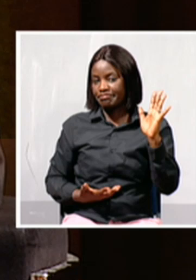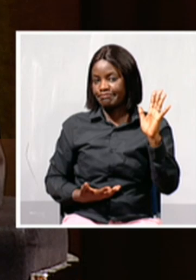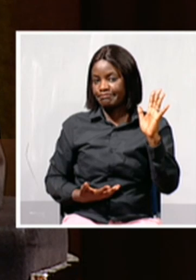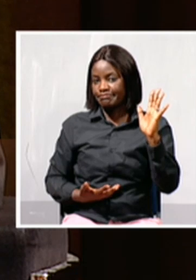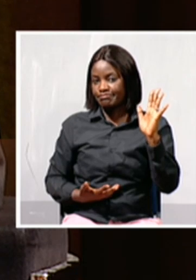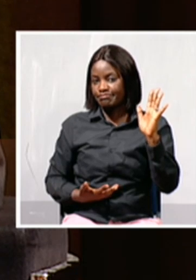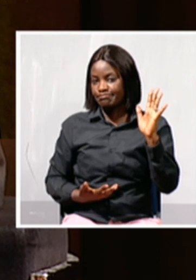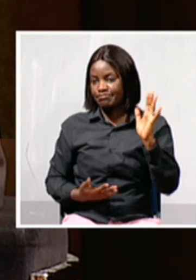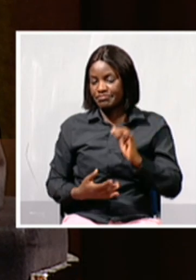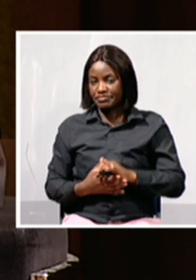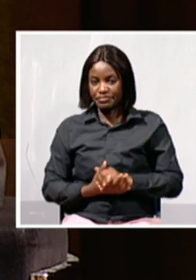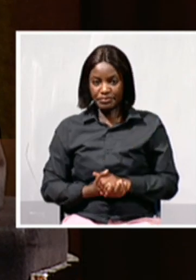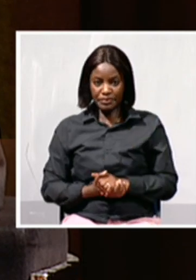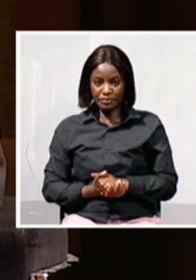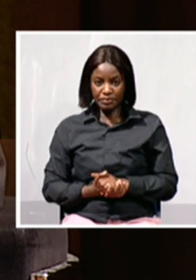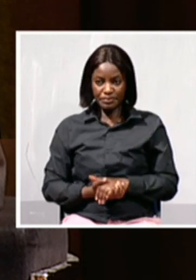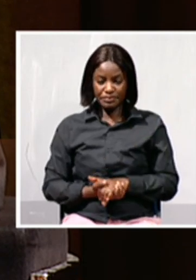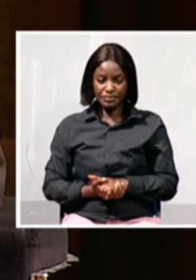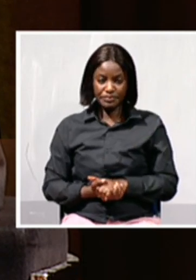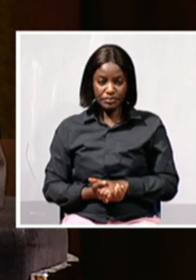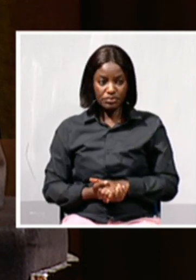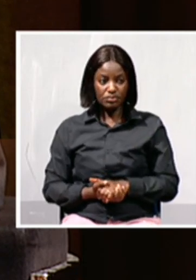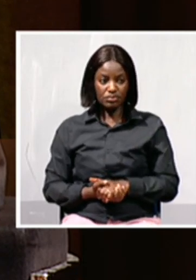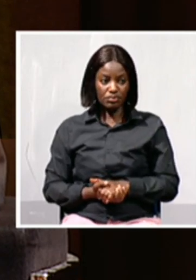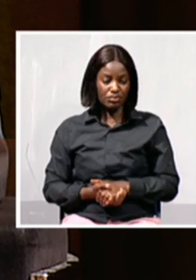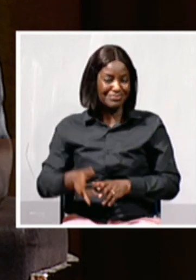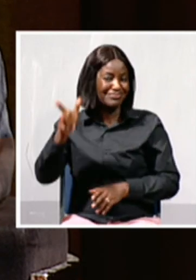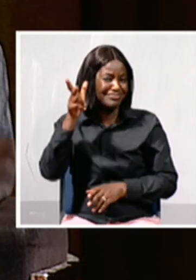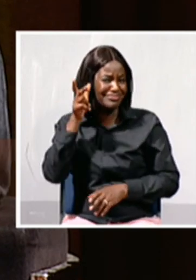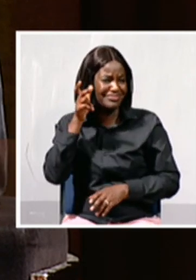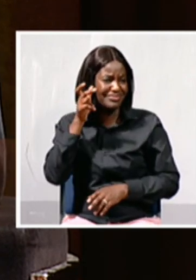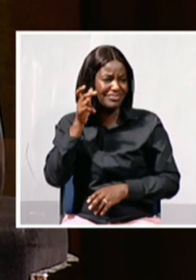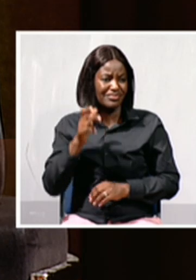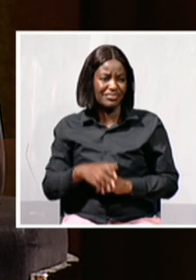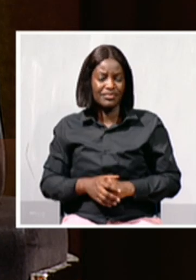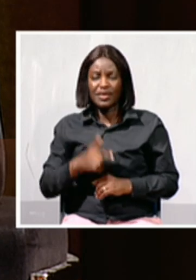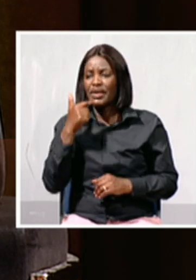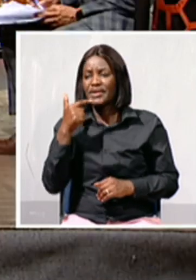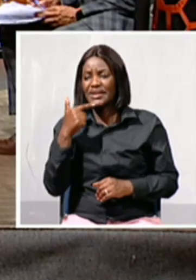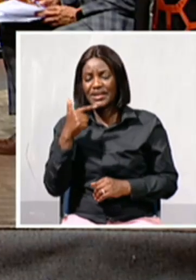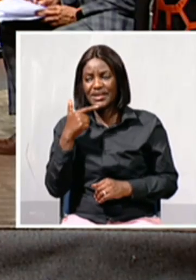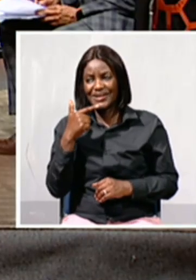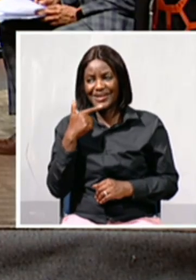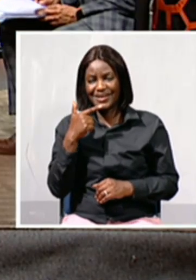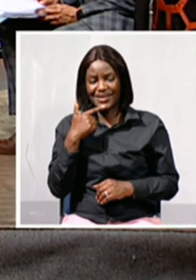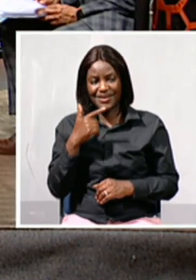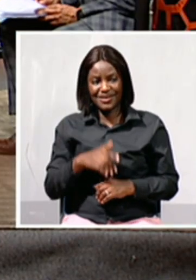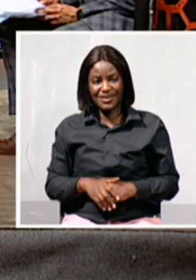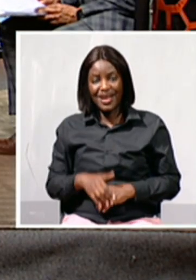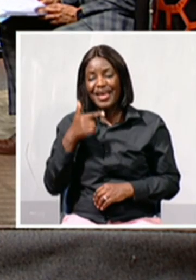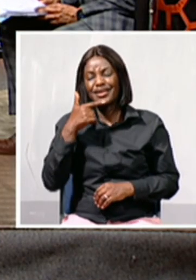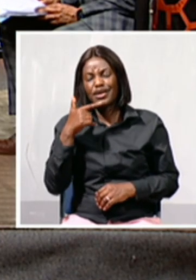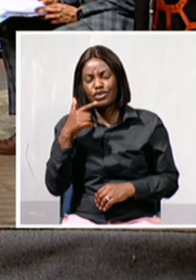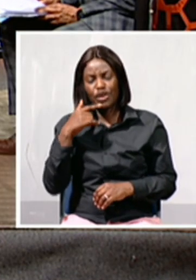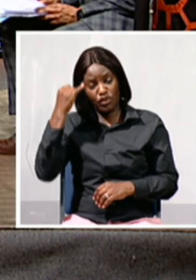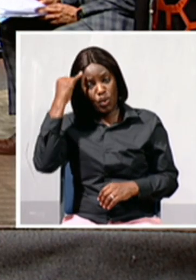vote? I'm really struggling to get your question. Very well. Thank you for your contribution. Let's hear what the panel has to say about your